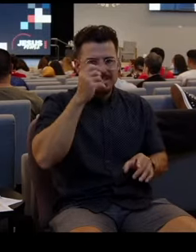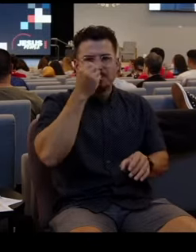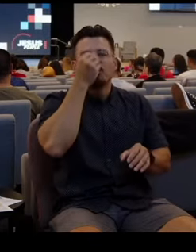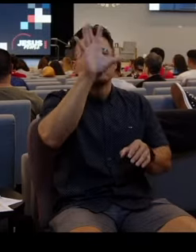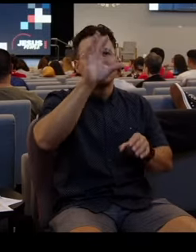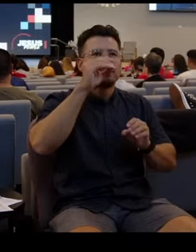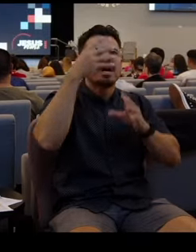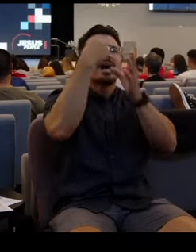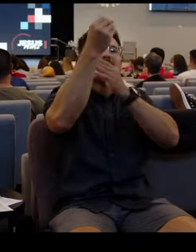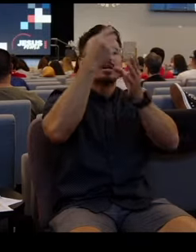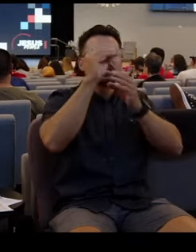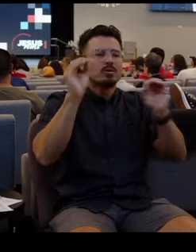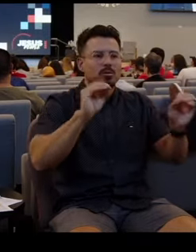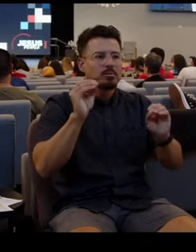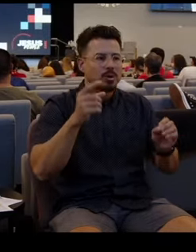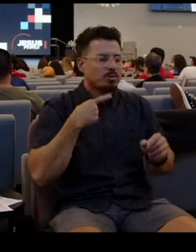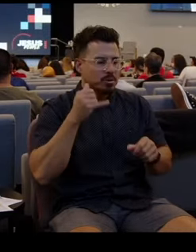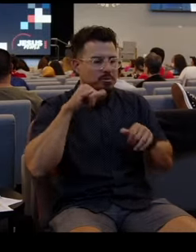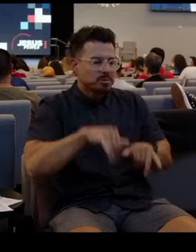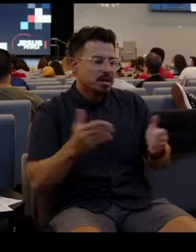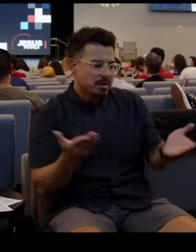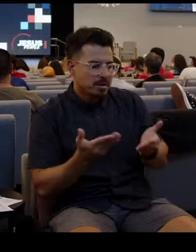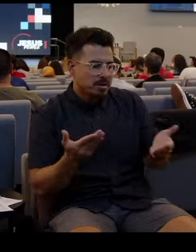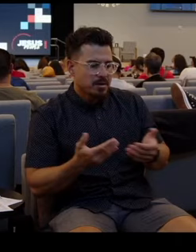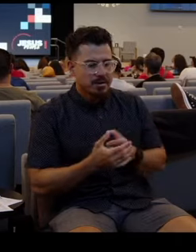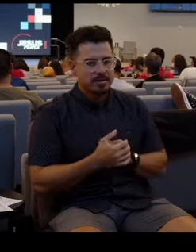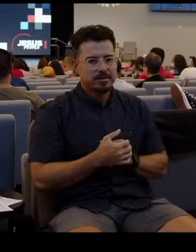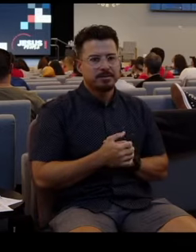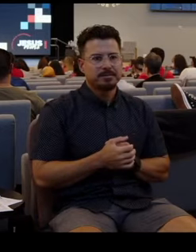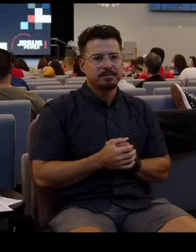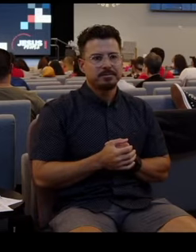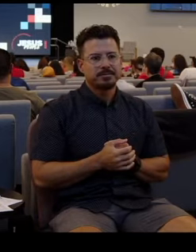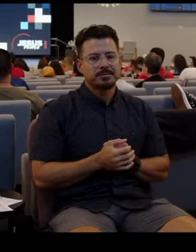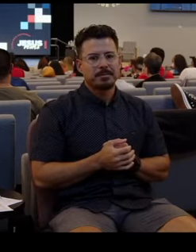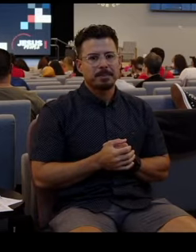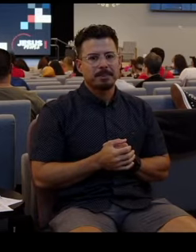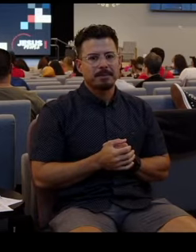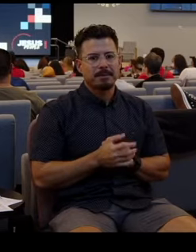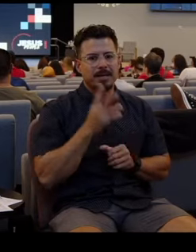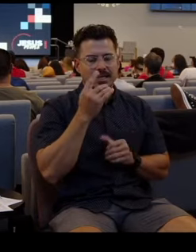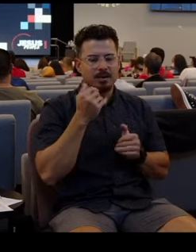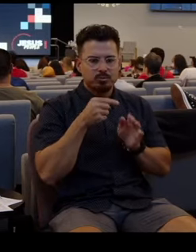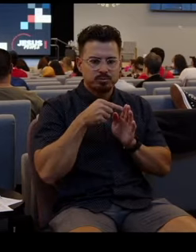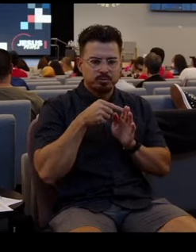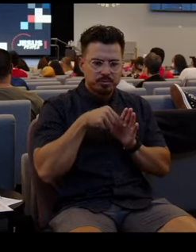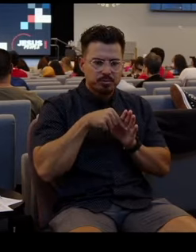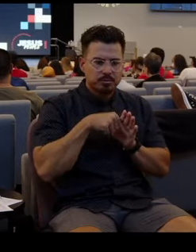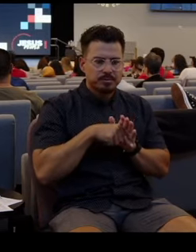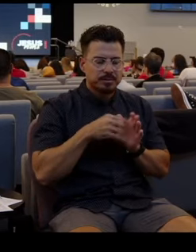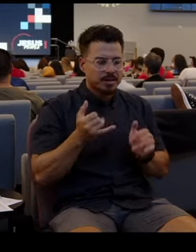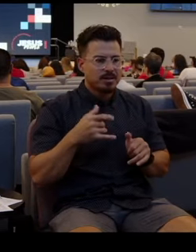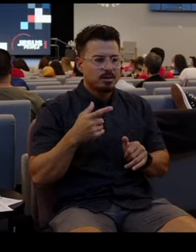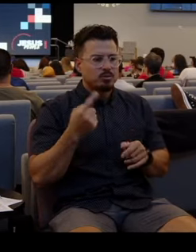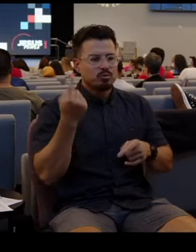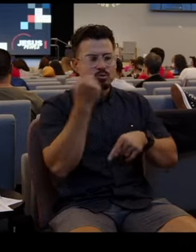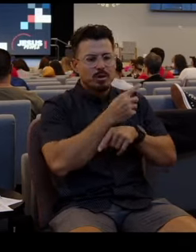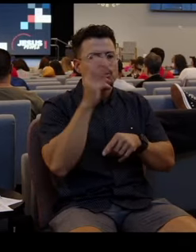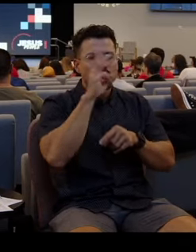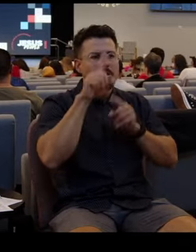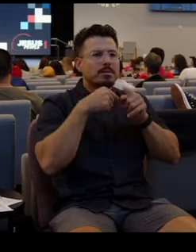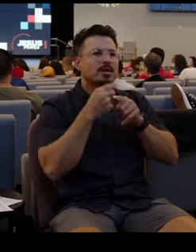and it becomes much more pragmatic and rooted to everyday concerns.